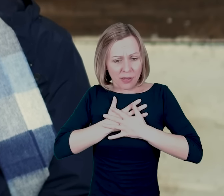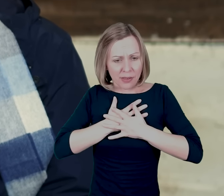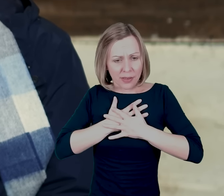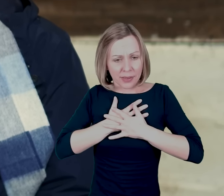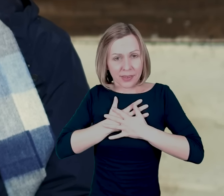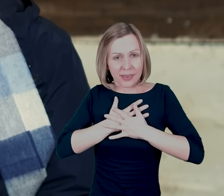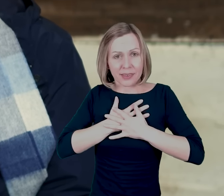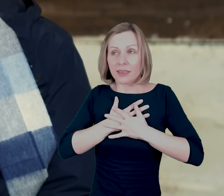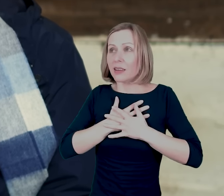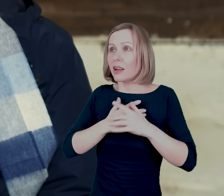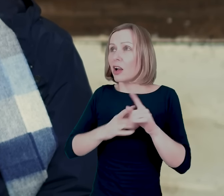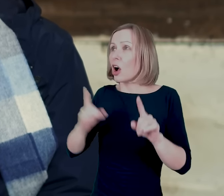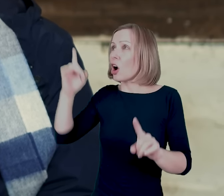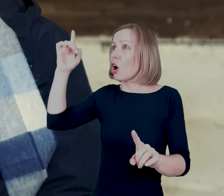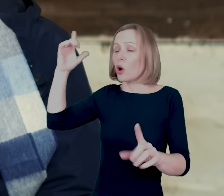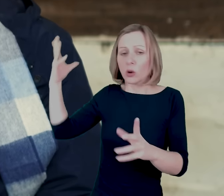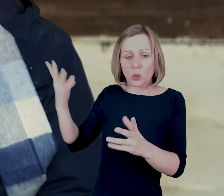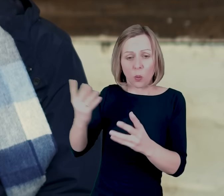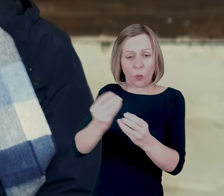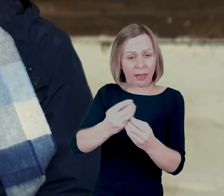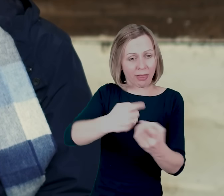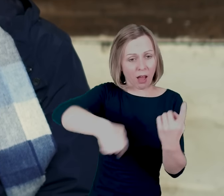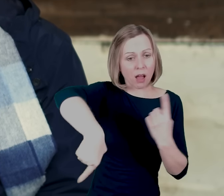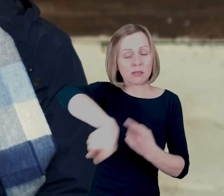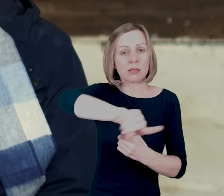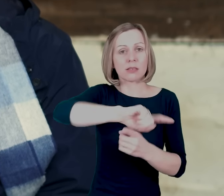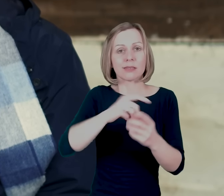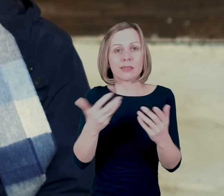is Emmanuel, God with us now.